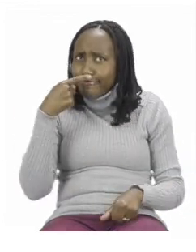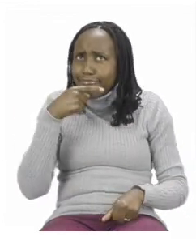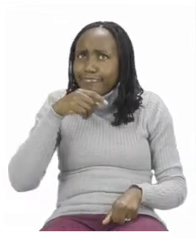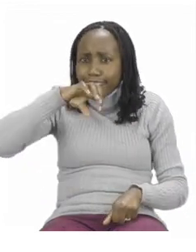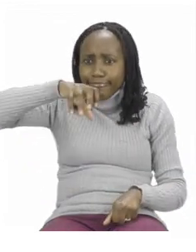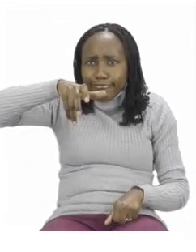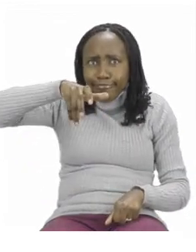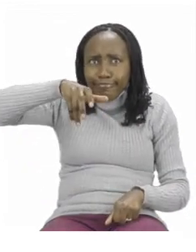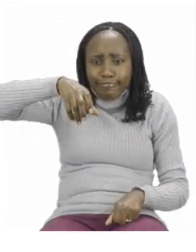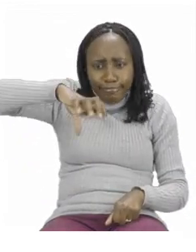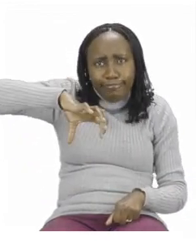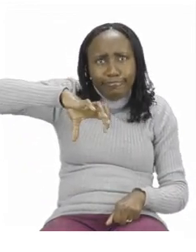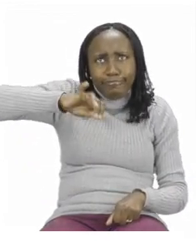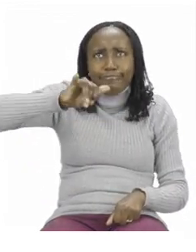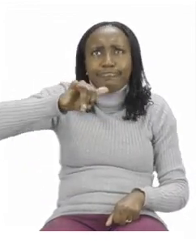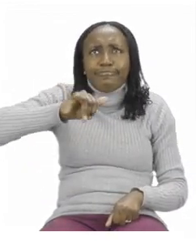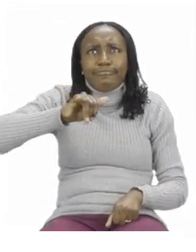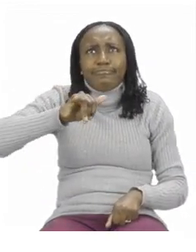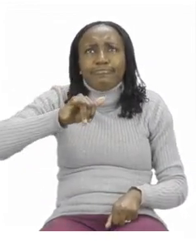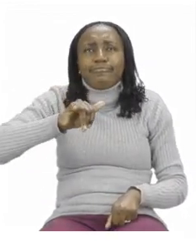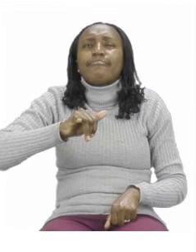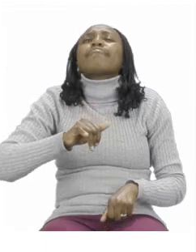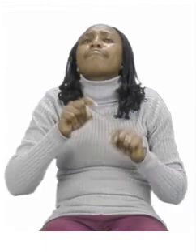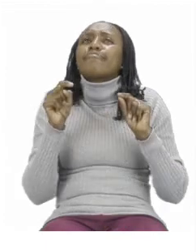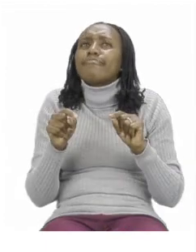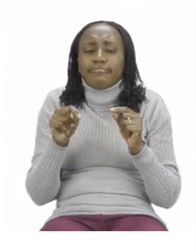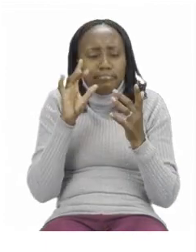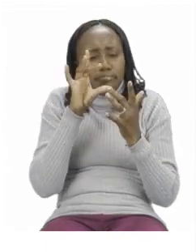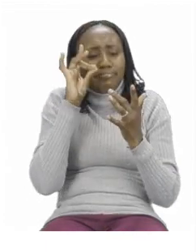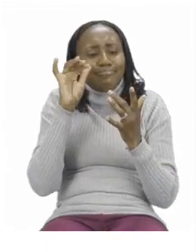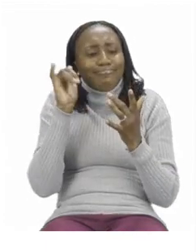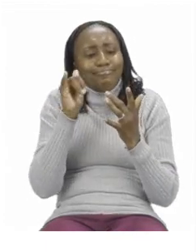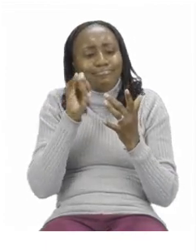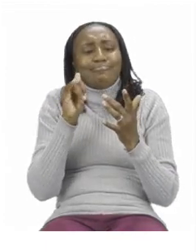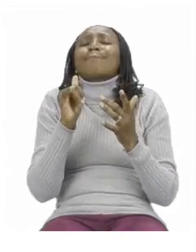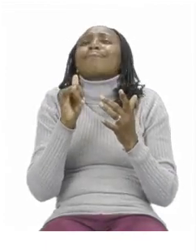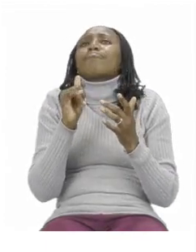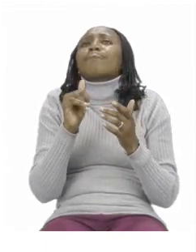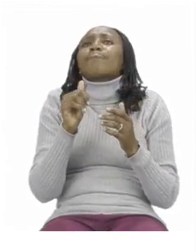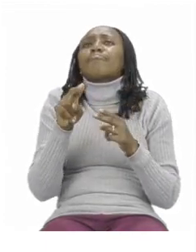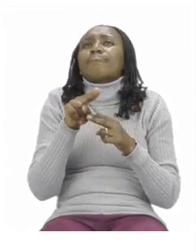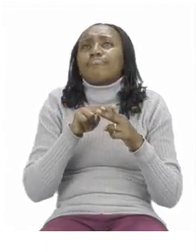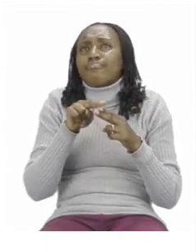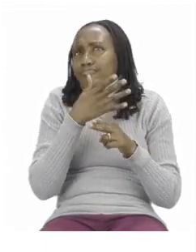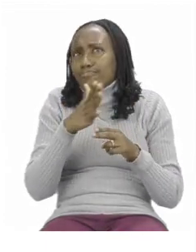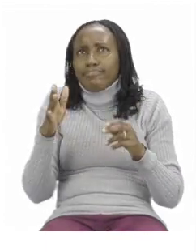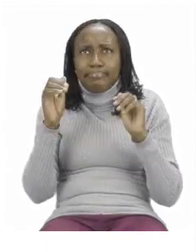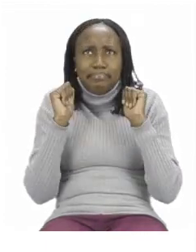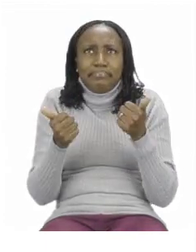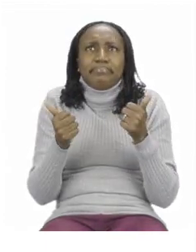closed? Now you have to tell us which picture shows the correct way